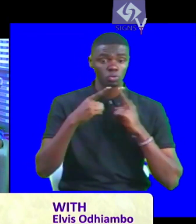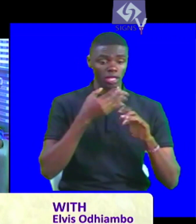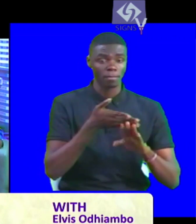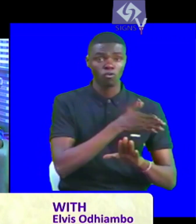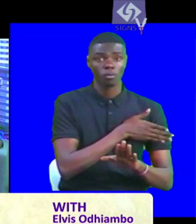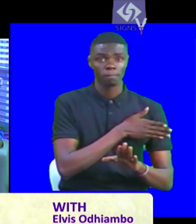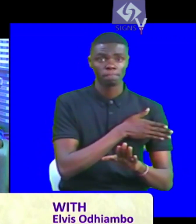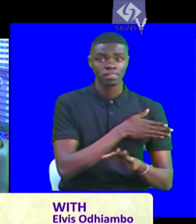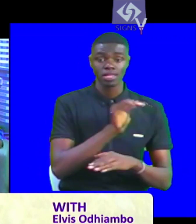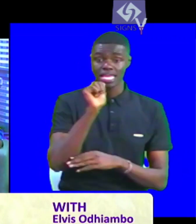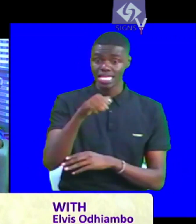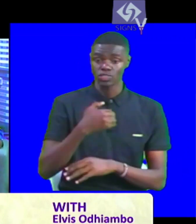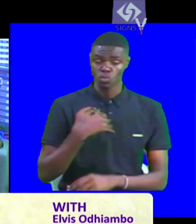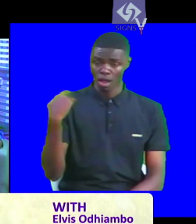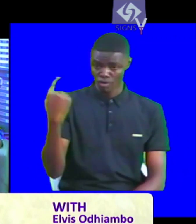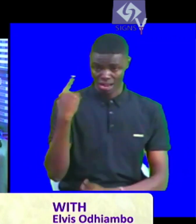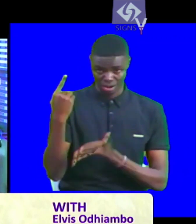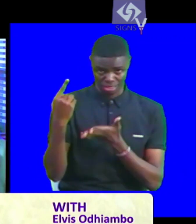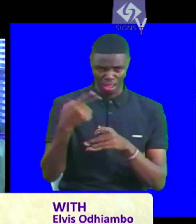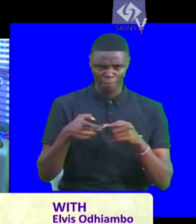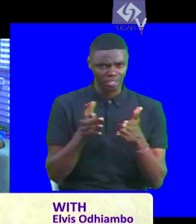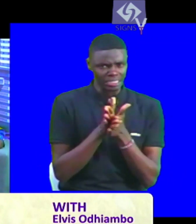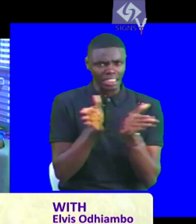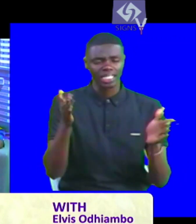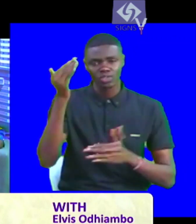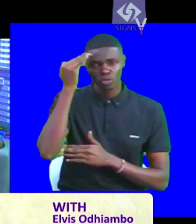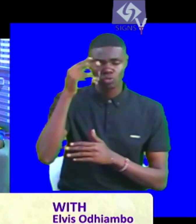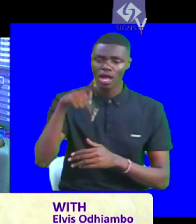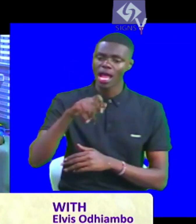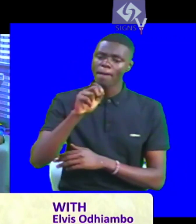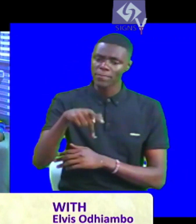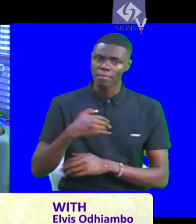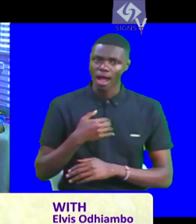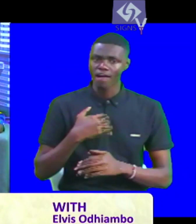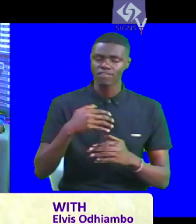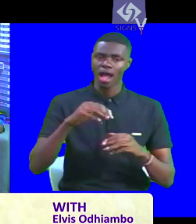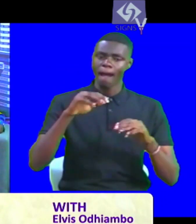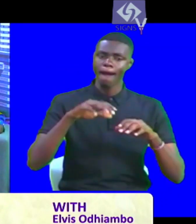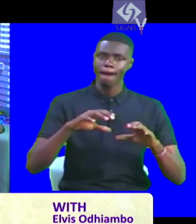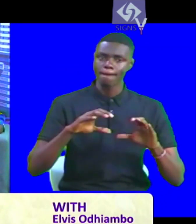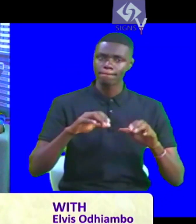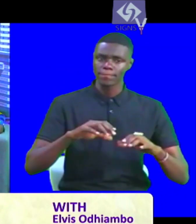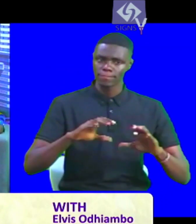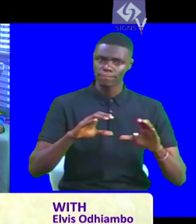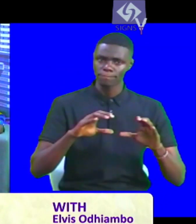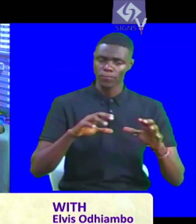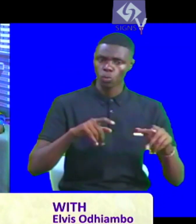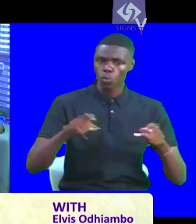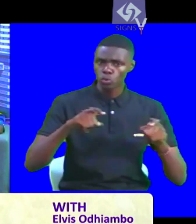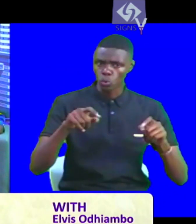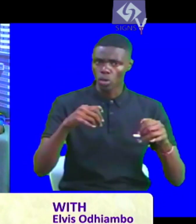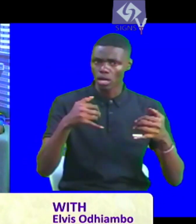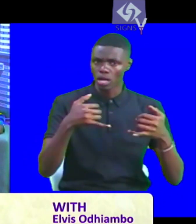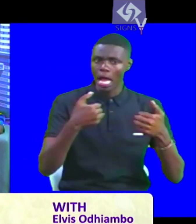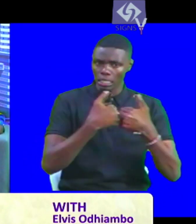awali, you know, yes wako na Haaland, but generally tunajua pia kuna ile masterclass ya control game. Players wao ni hatari,